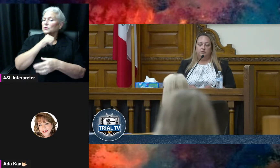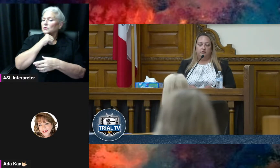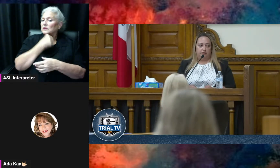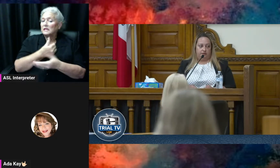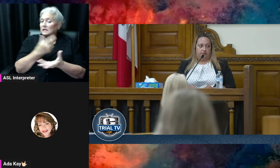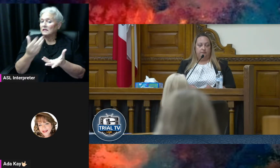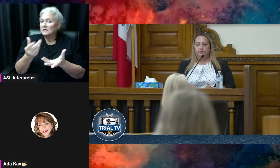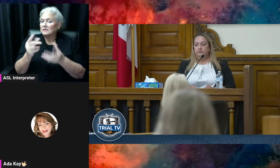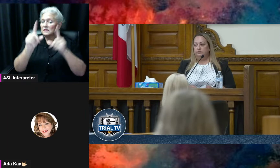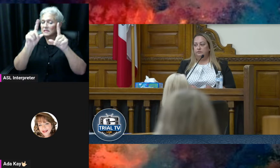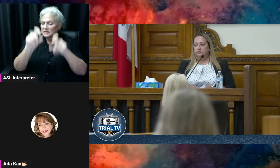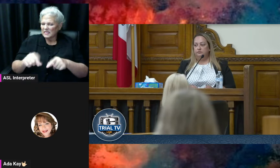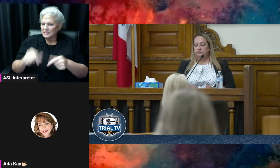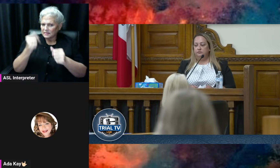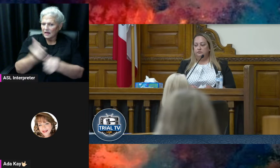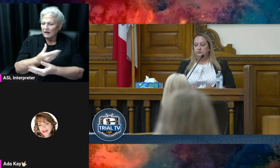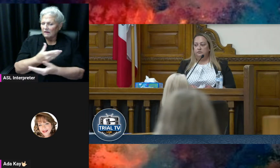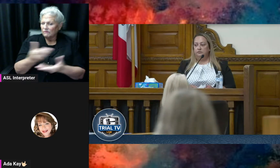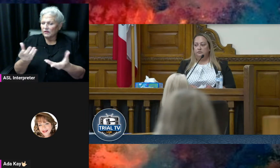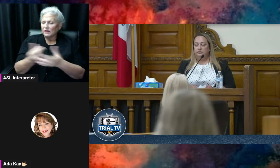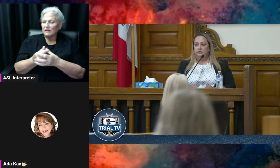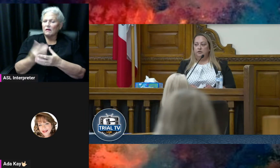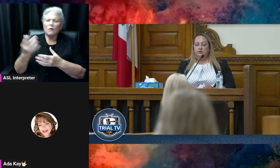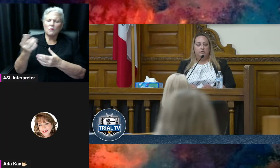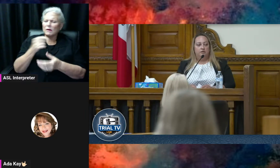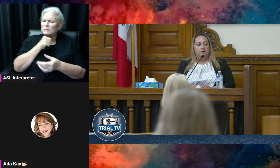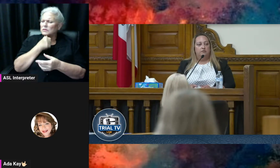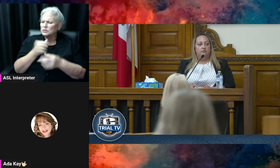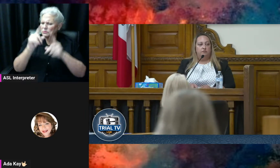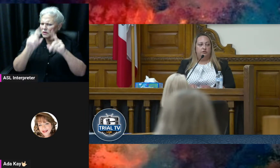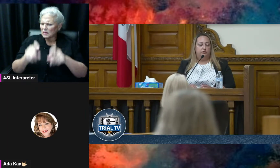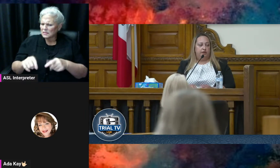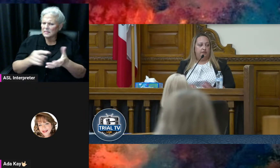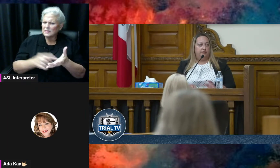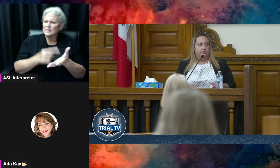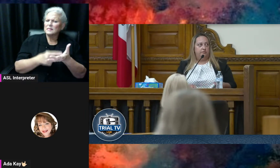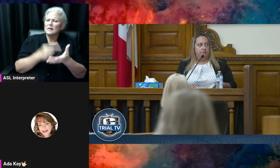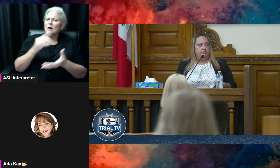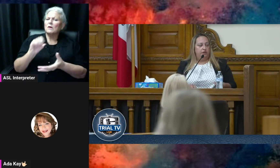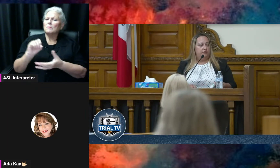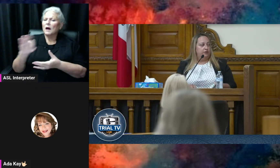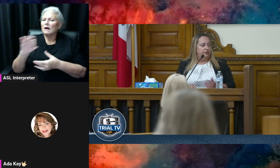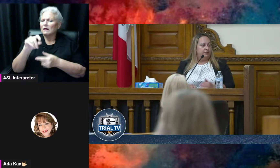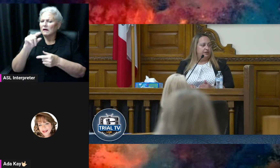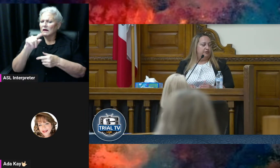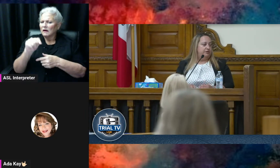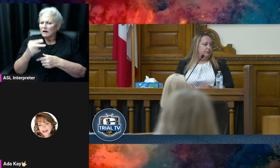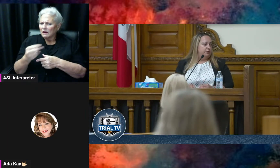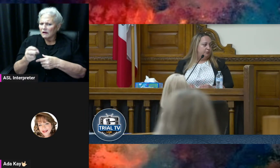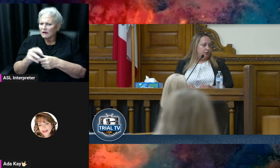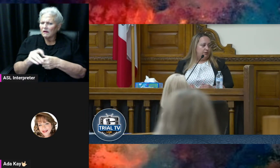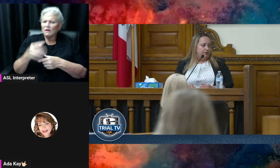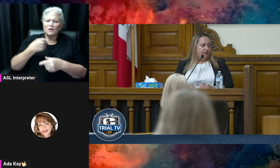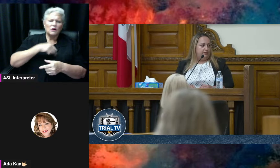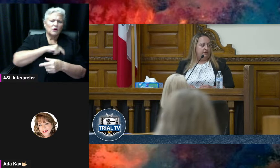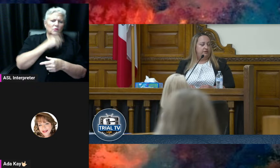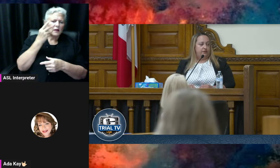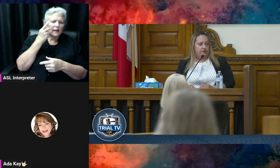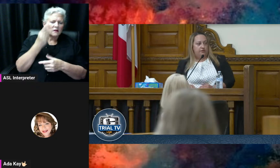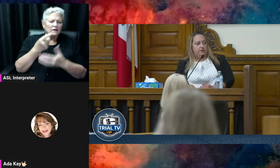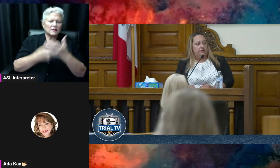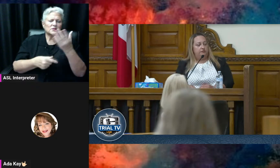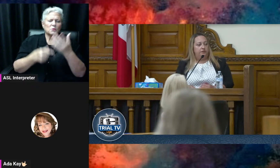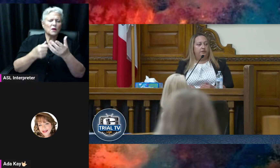them? Correct. Why would you not test some of them? We tried to look at what would be considered the most probative